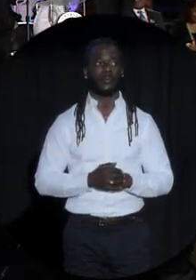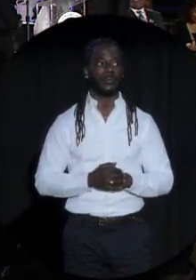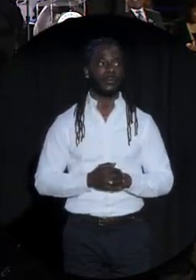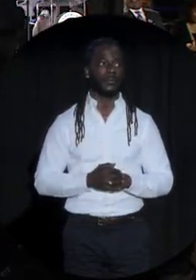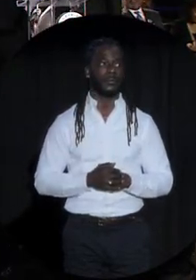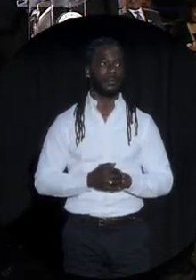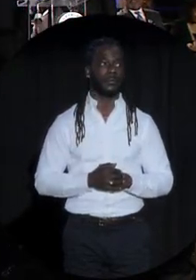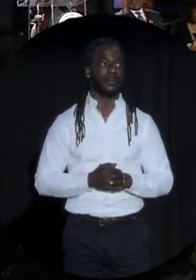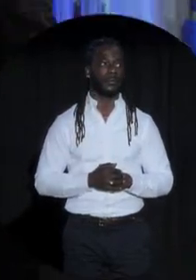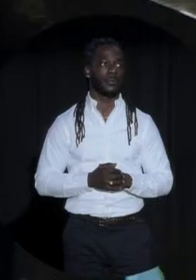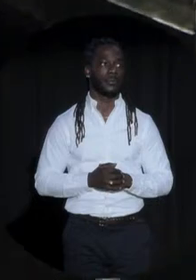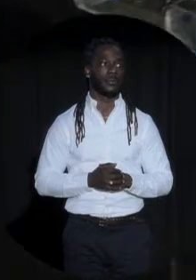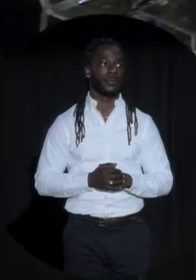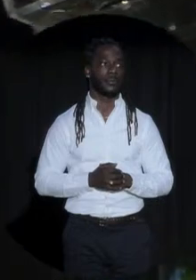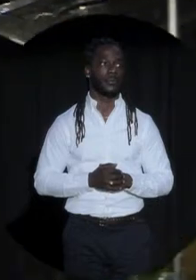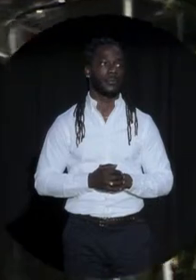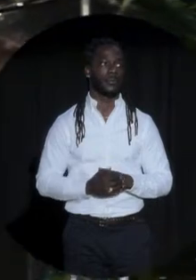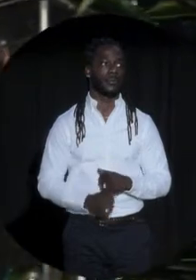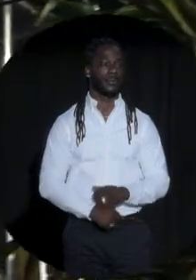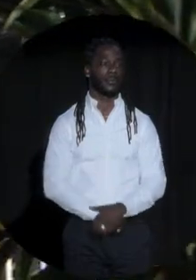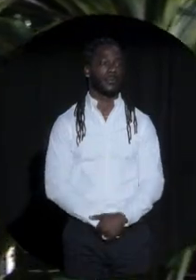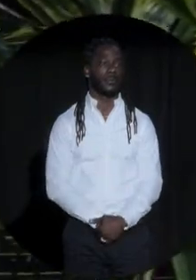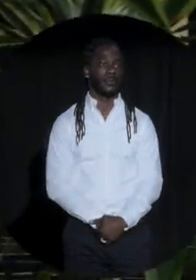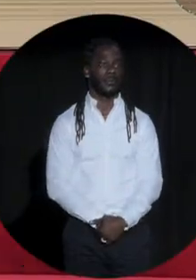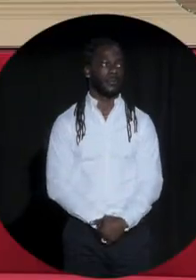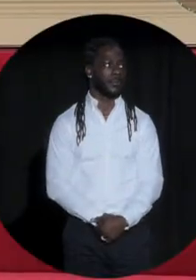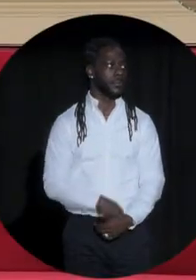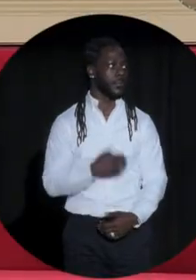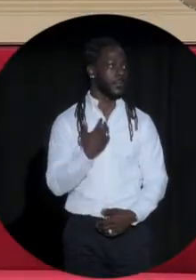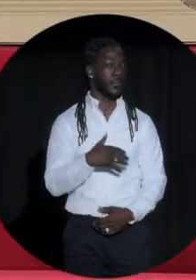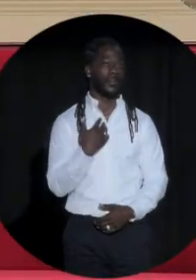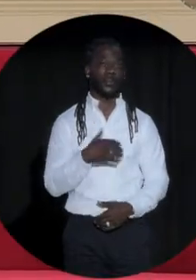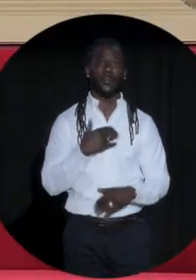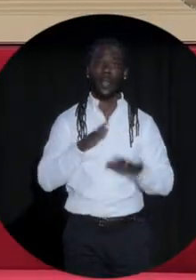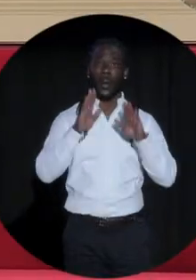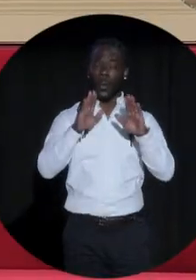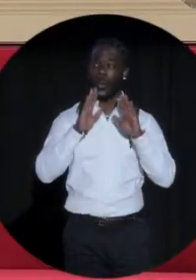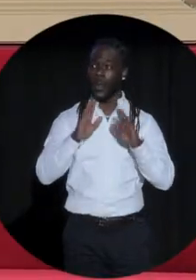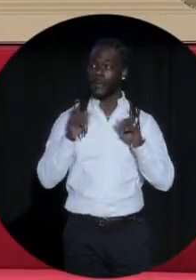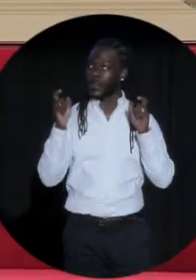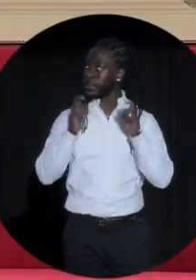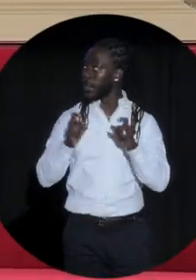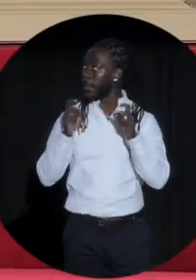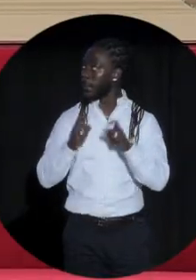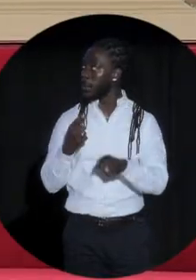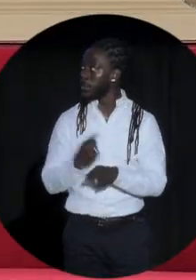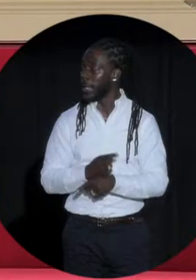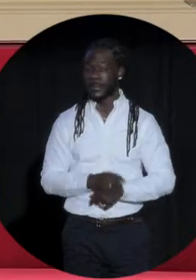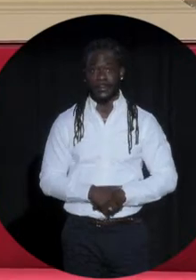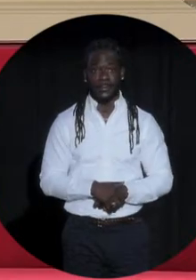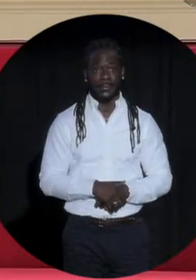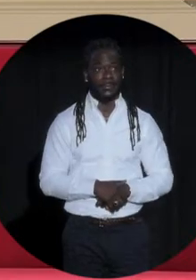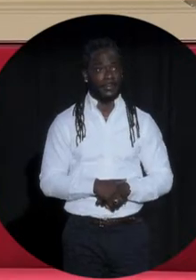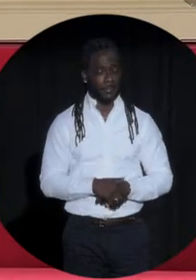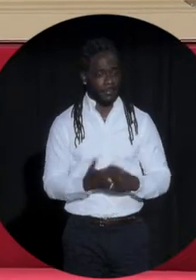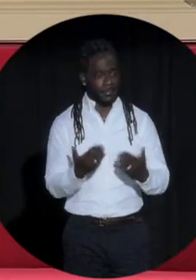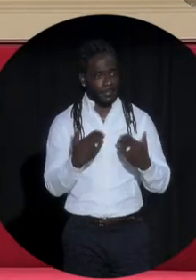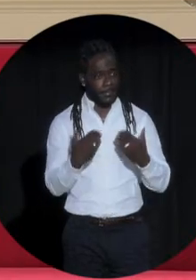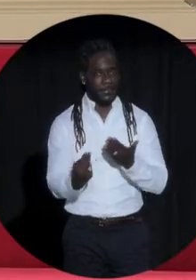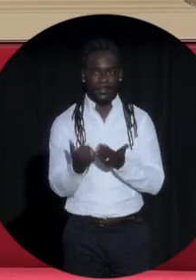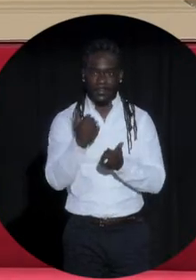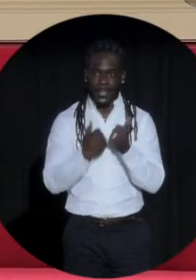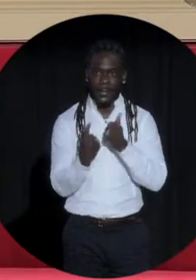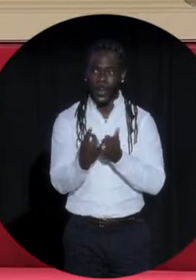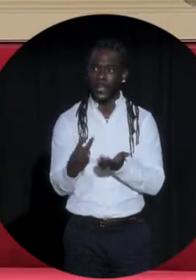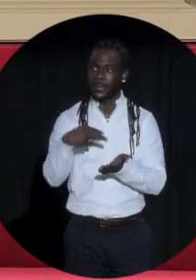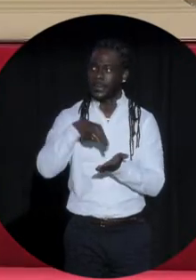What an amazing ceremony, right? Come on, why don't we all stand so that we may